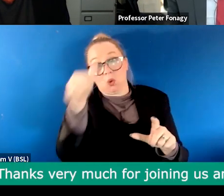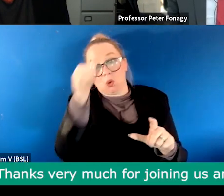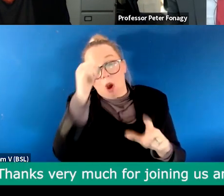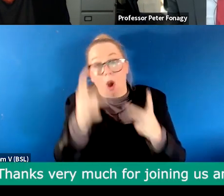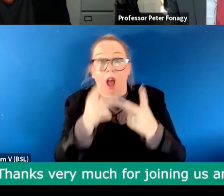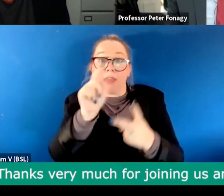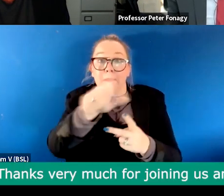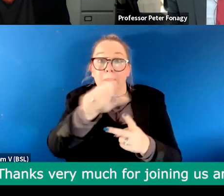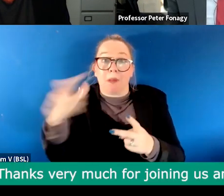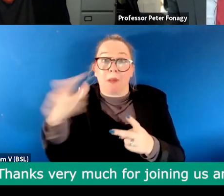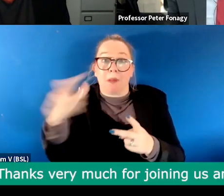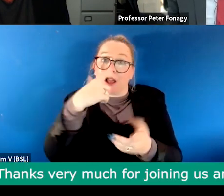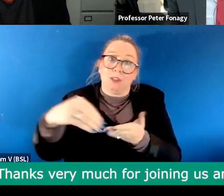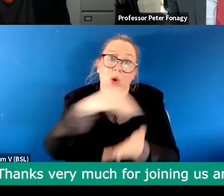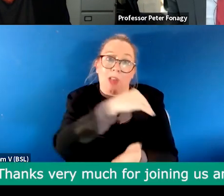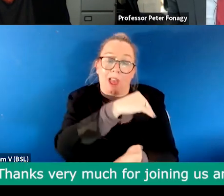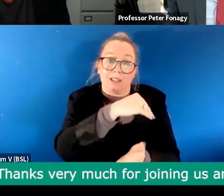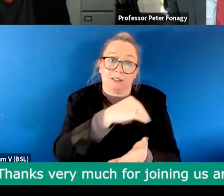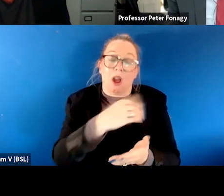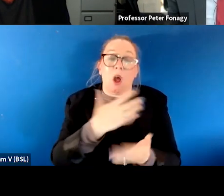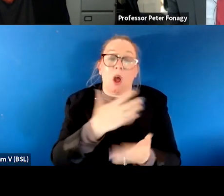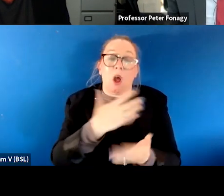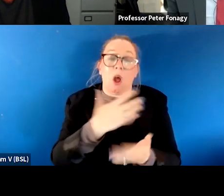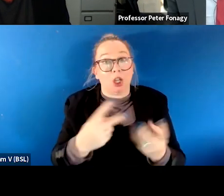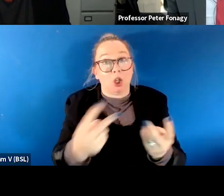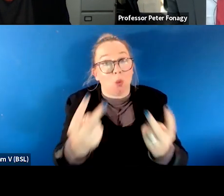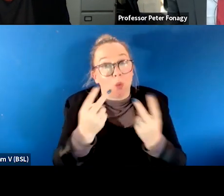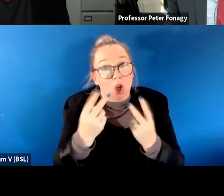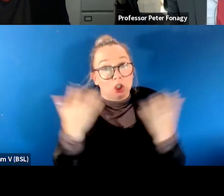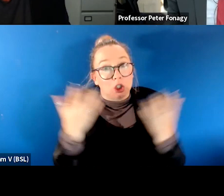very much for joining us.